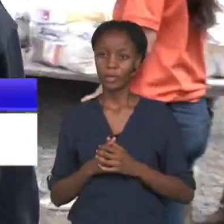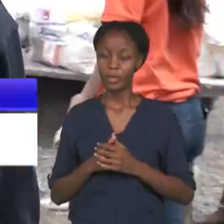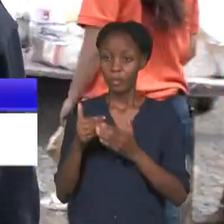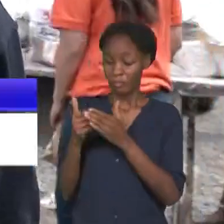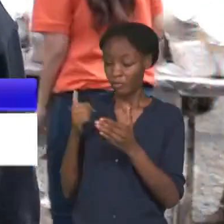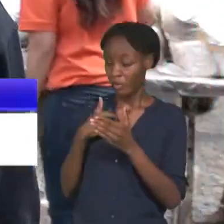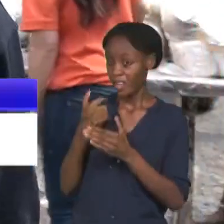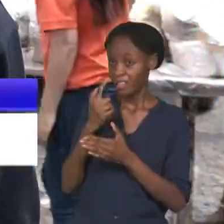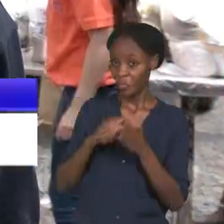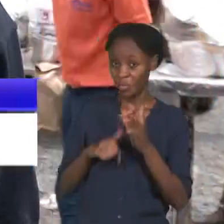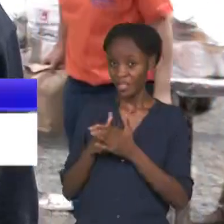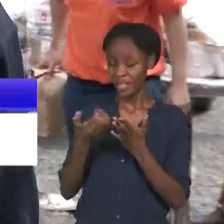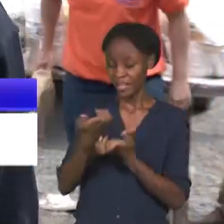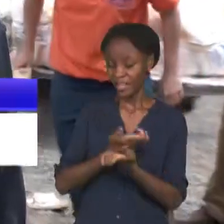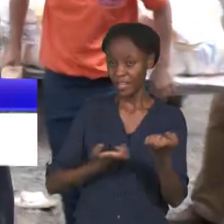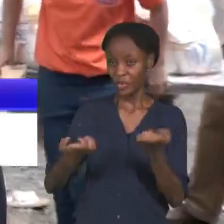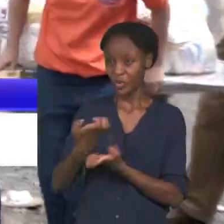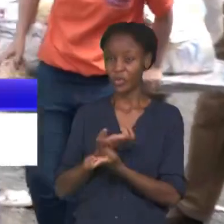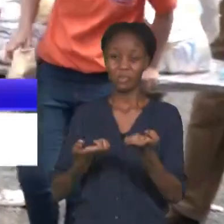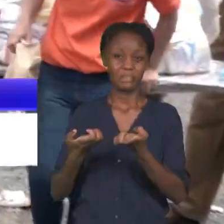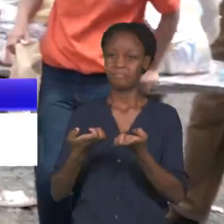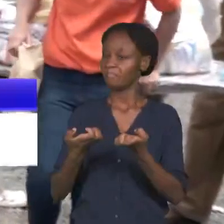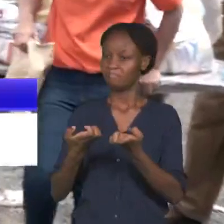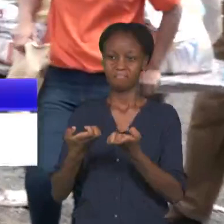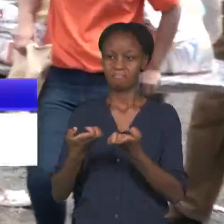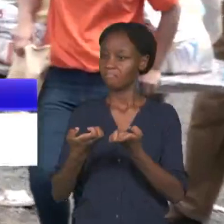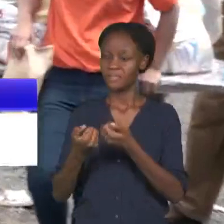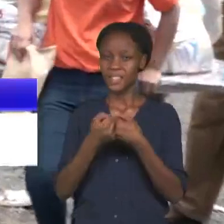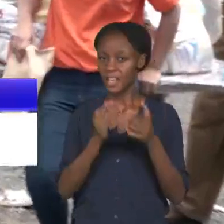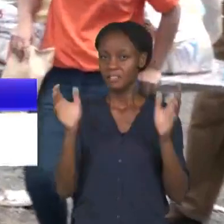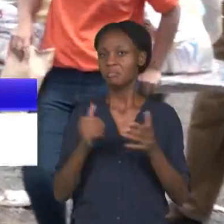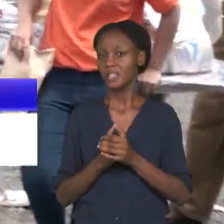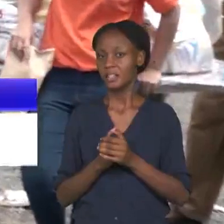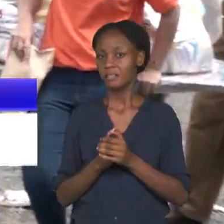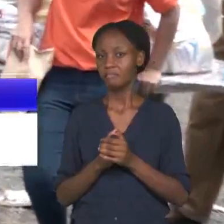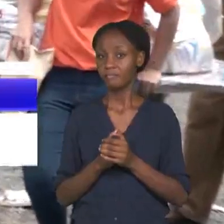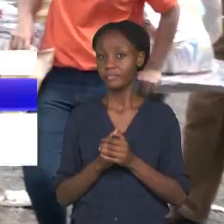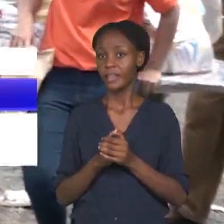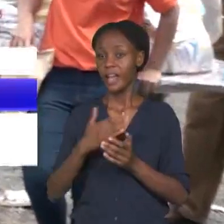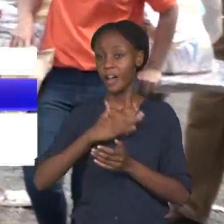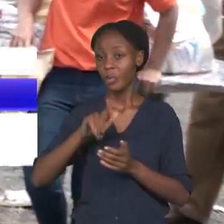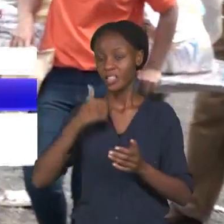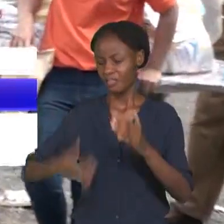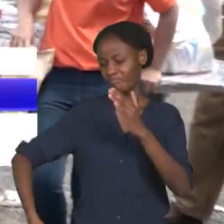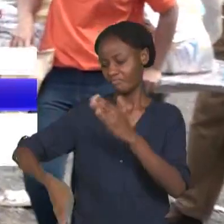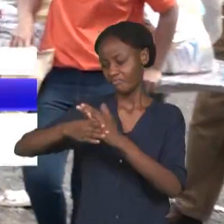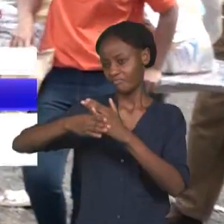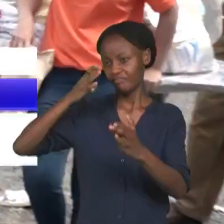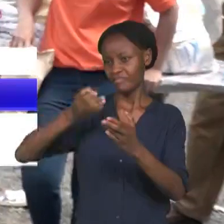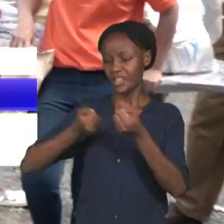the economic crises are not in favor of anybody today, we have not laid off any of our